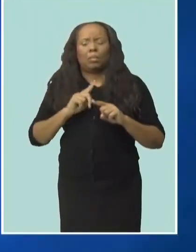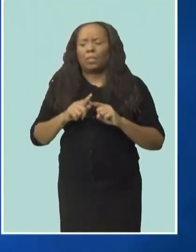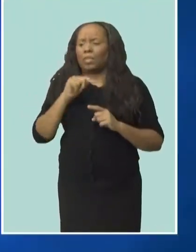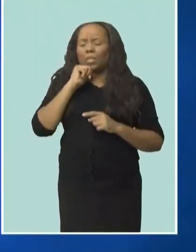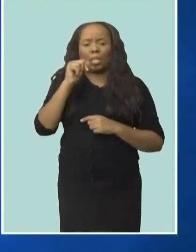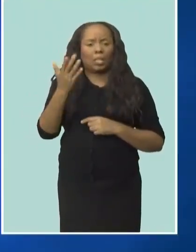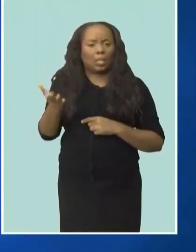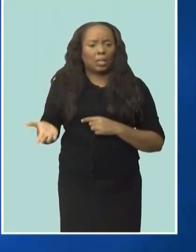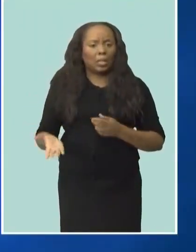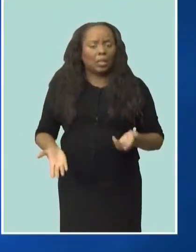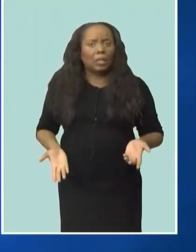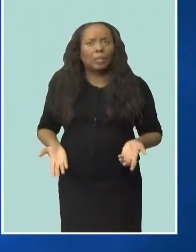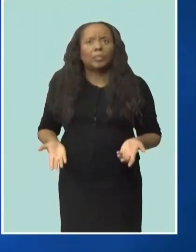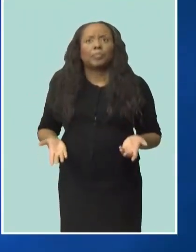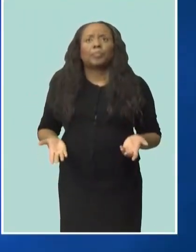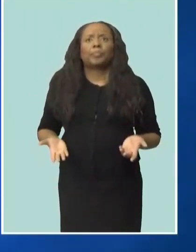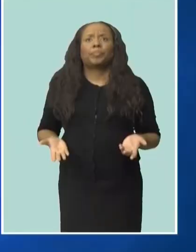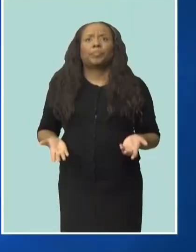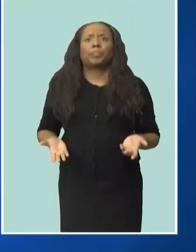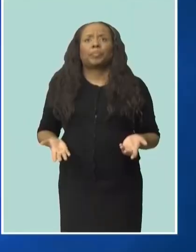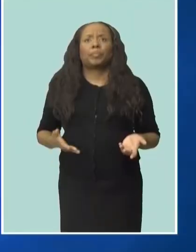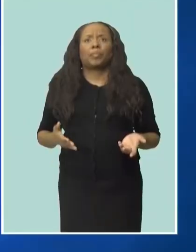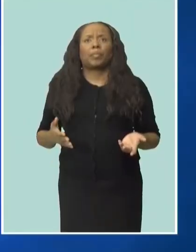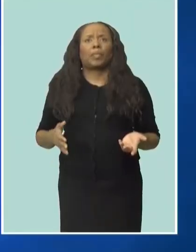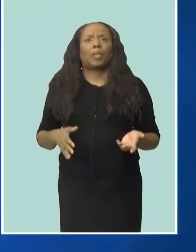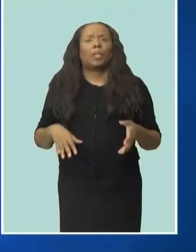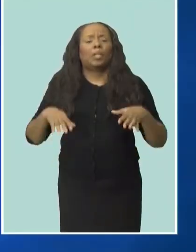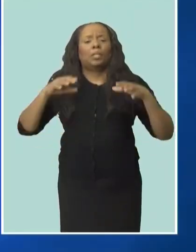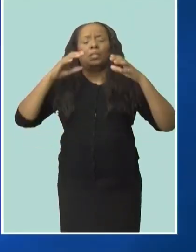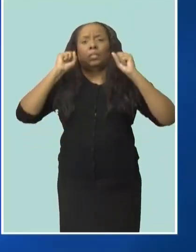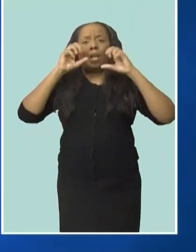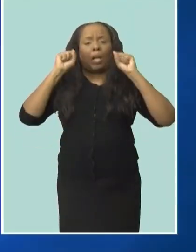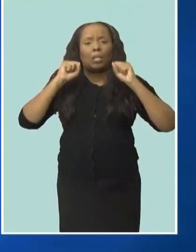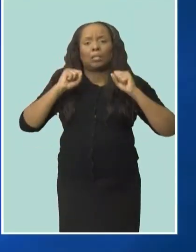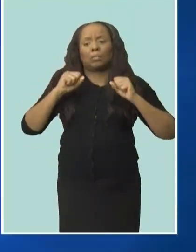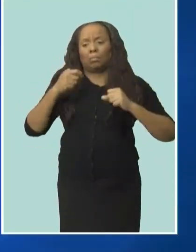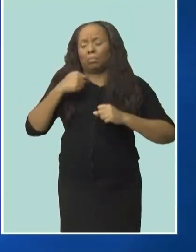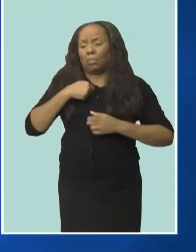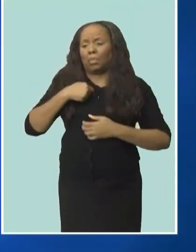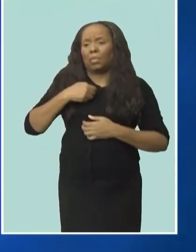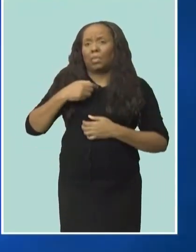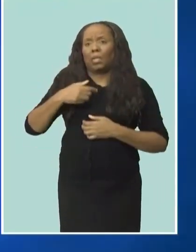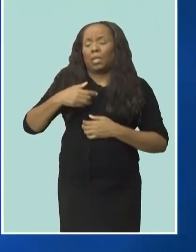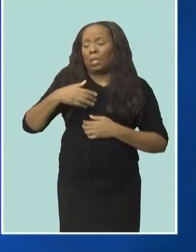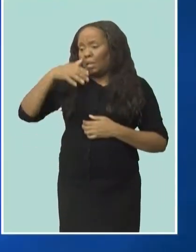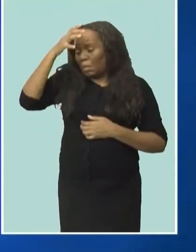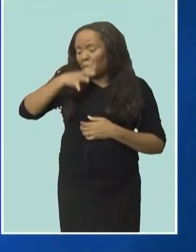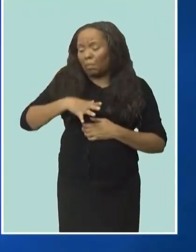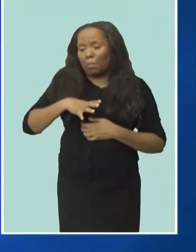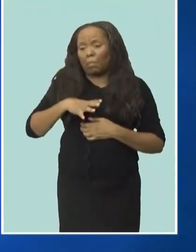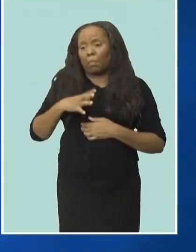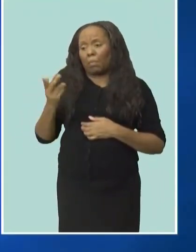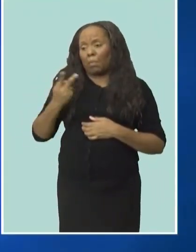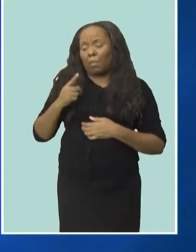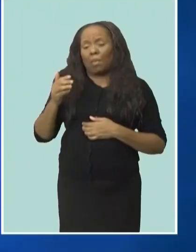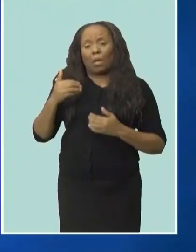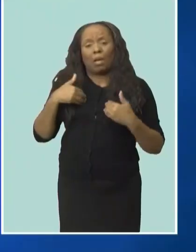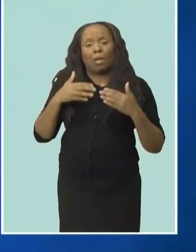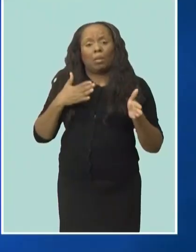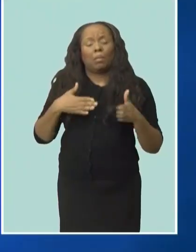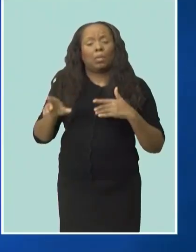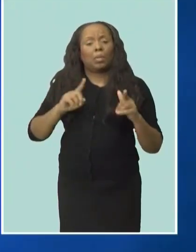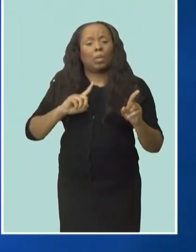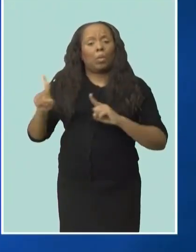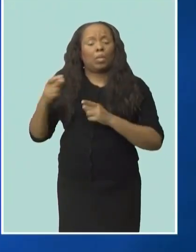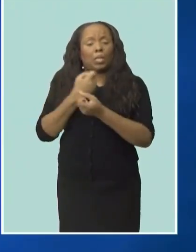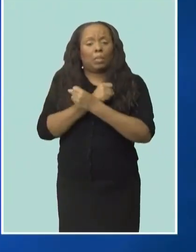not there. It's a shock to me because we actually have plans ready to you know, to go to the Emancipation